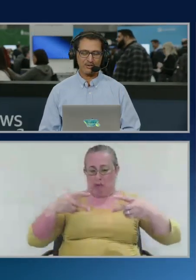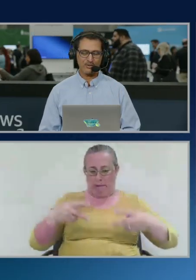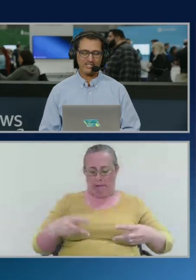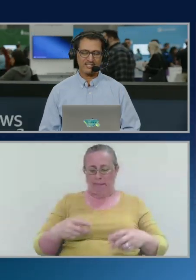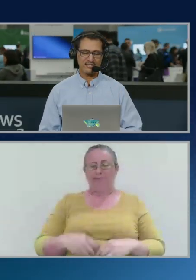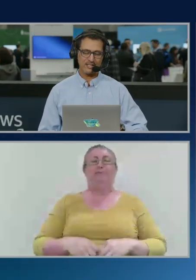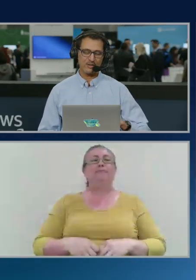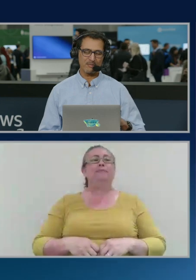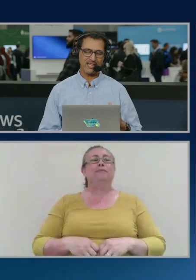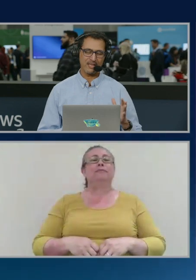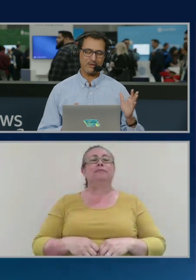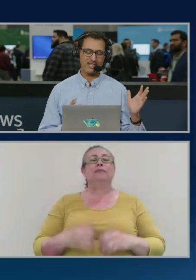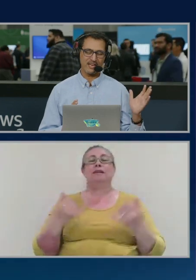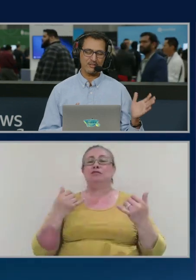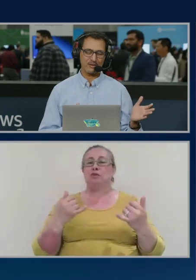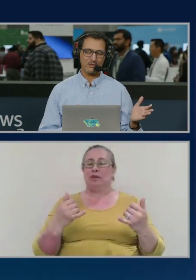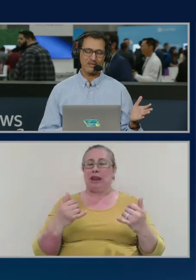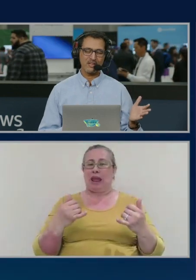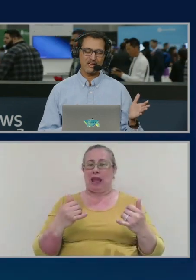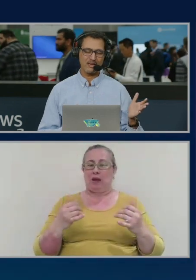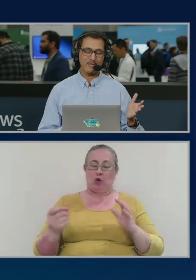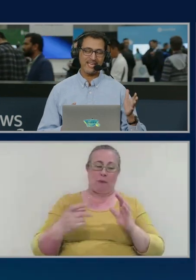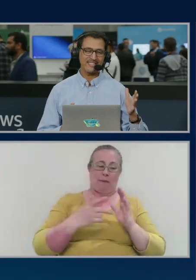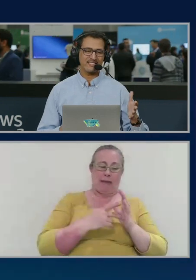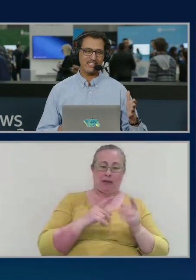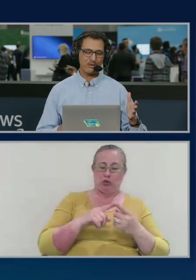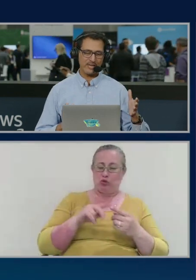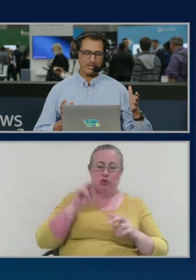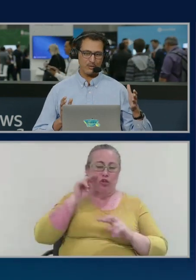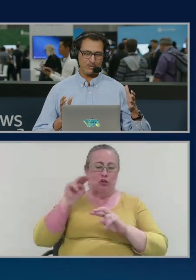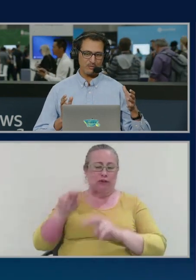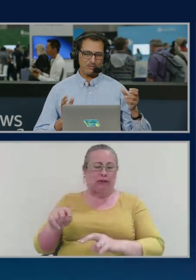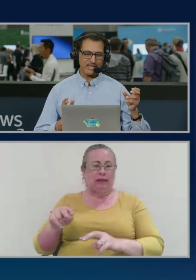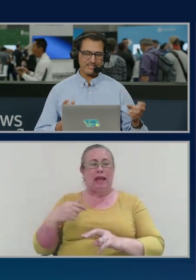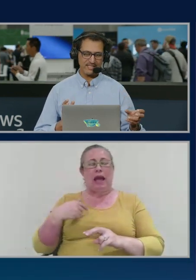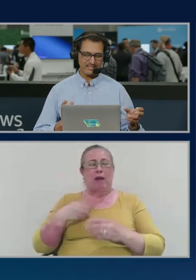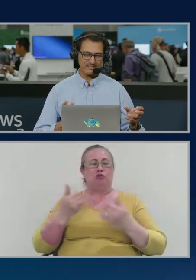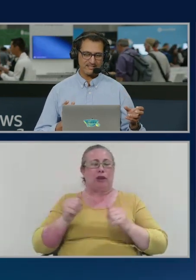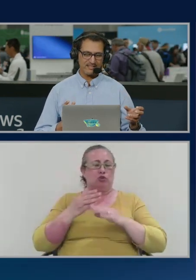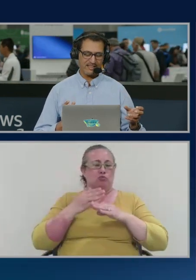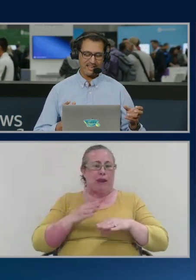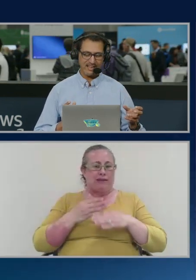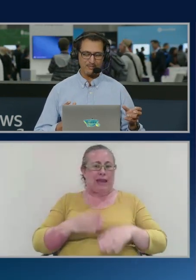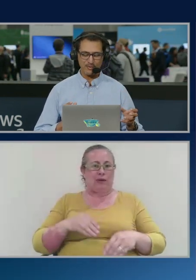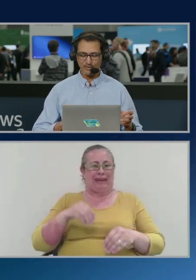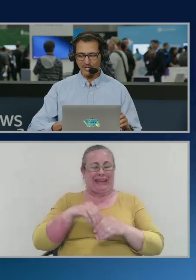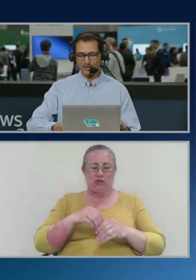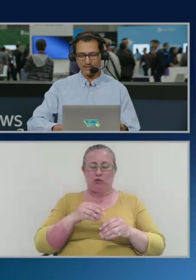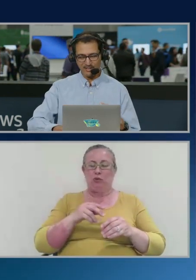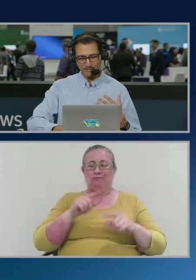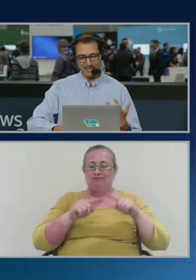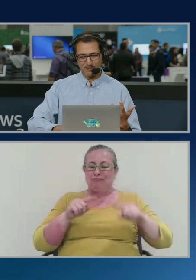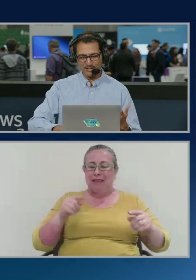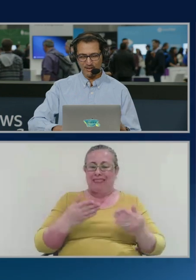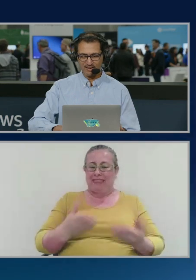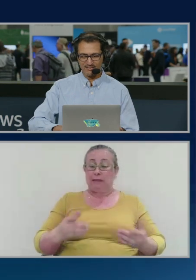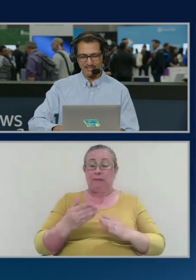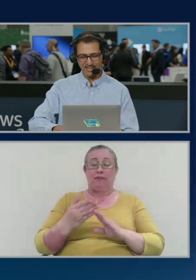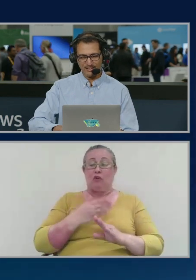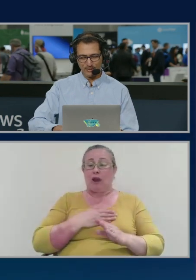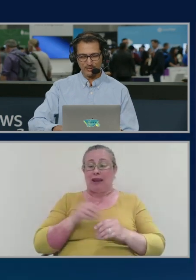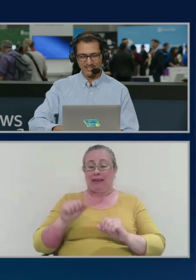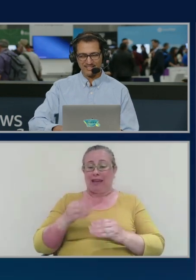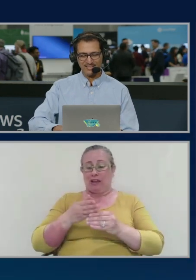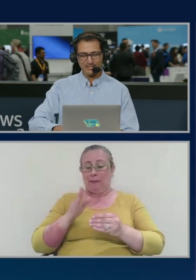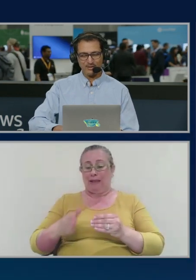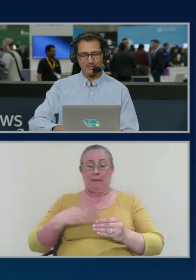and now Q is essentially going back and looking at, breaking this down into various things. Yeah. And before I could complete my thought, I